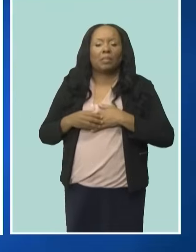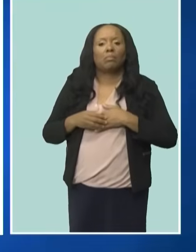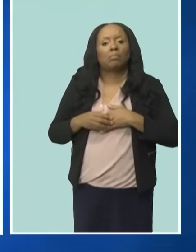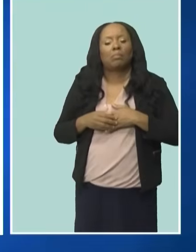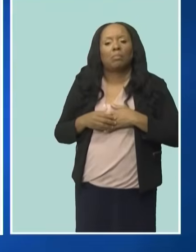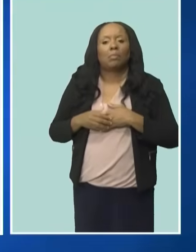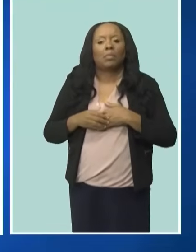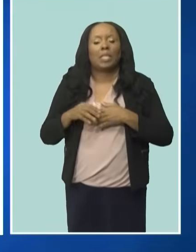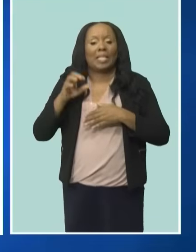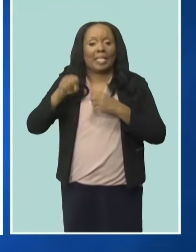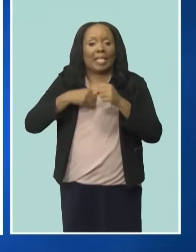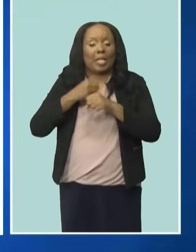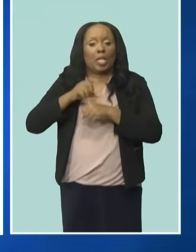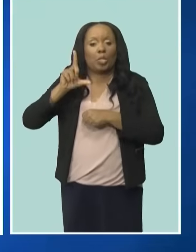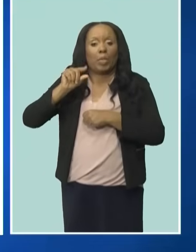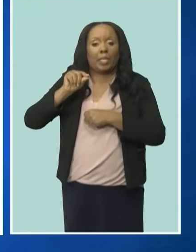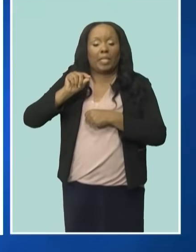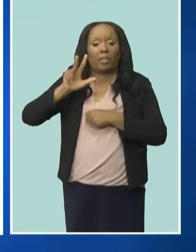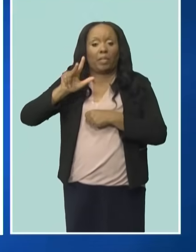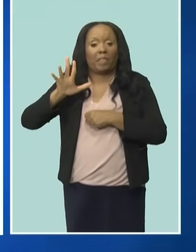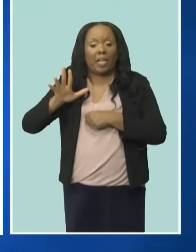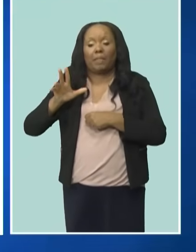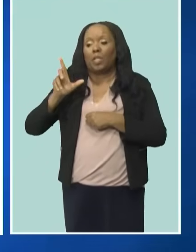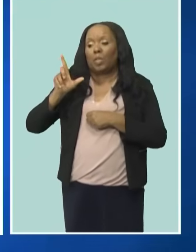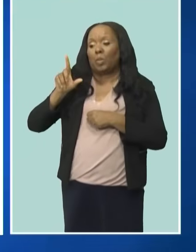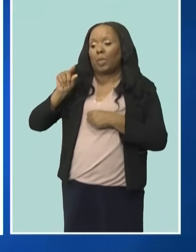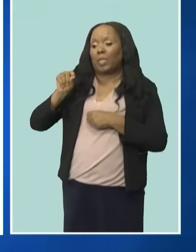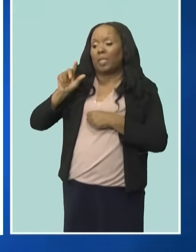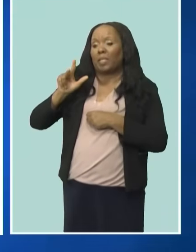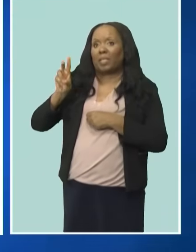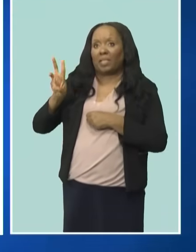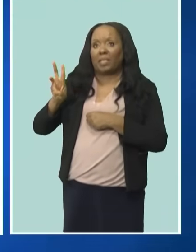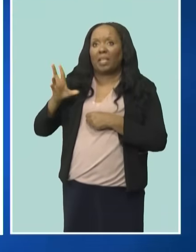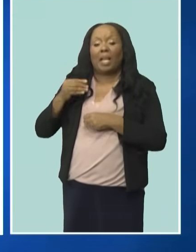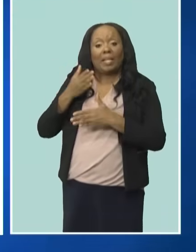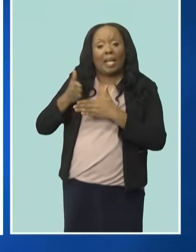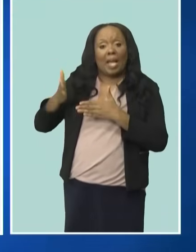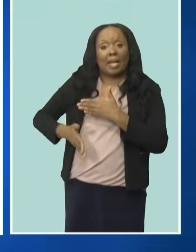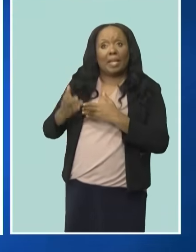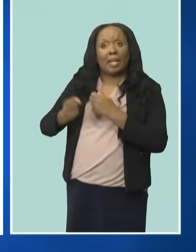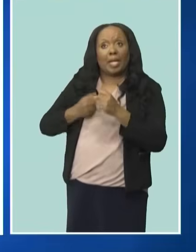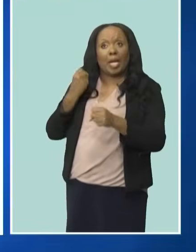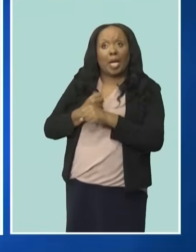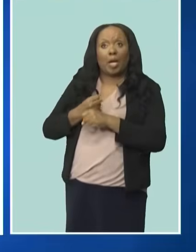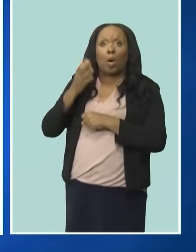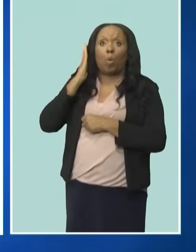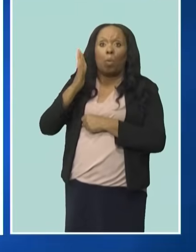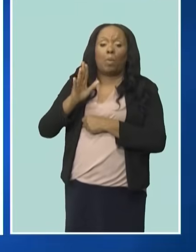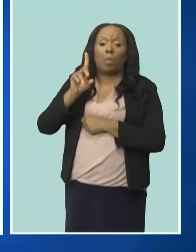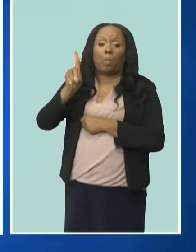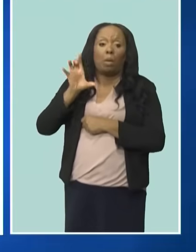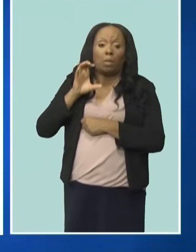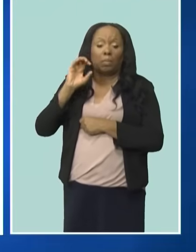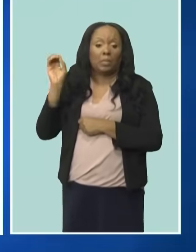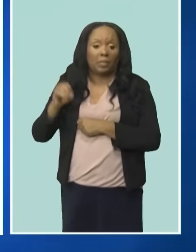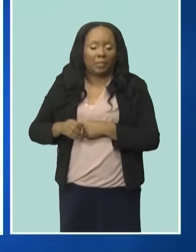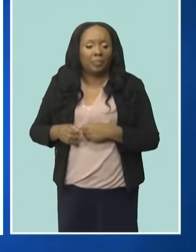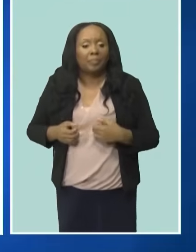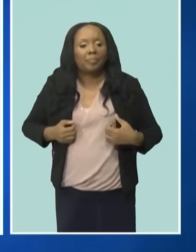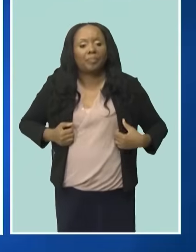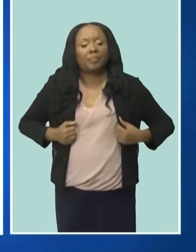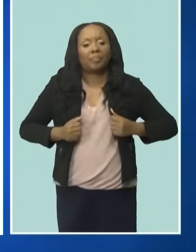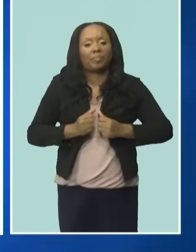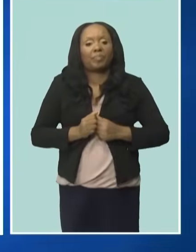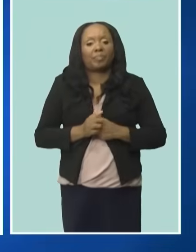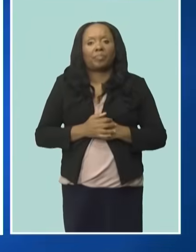2035-36. And I say we expect to break on the 100% by the end of this year. And that's, in our